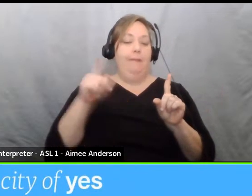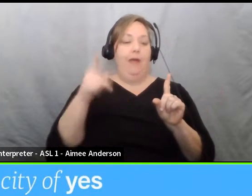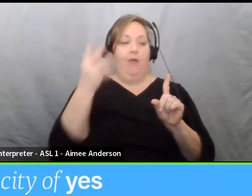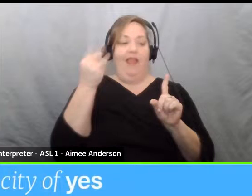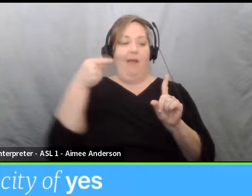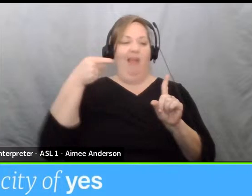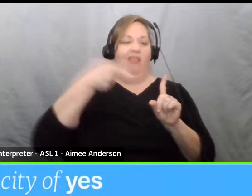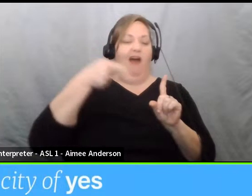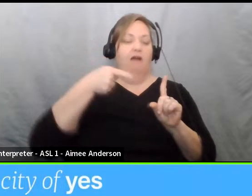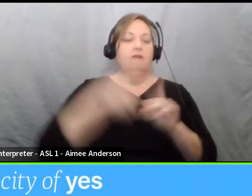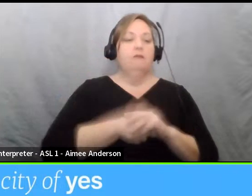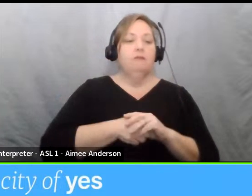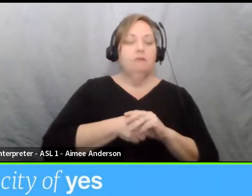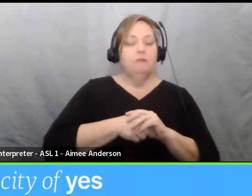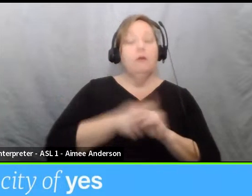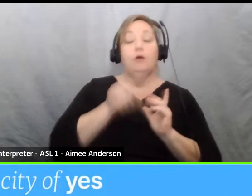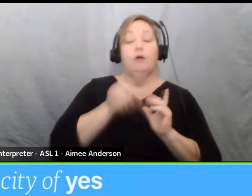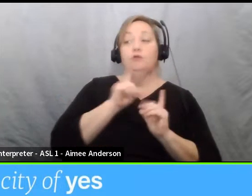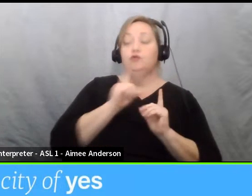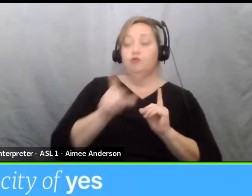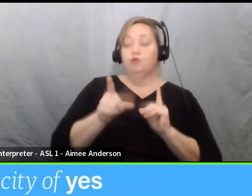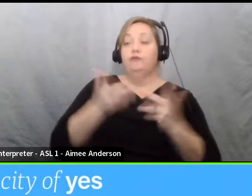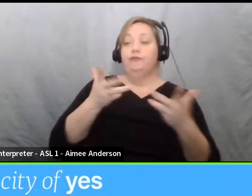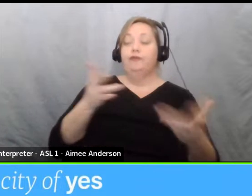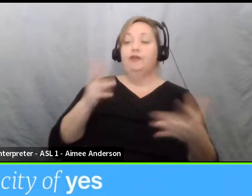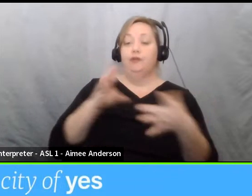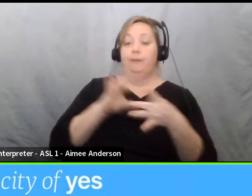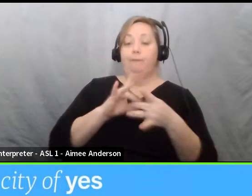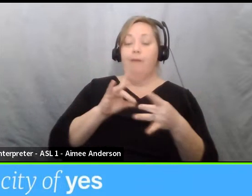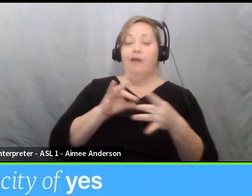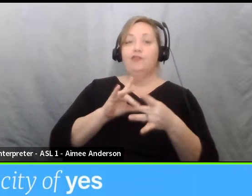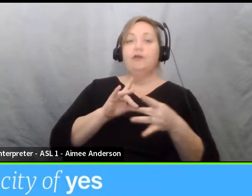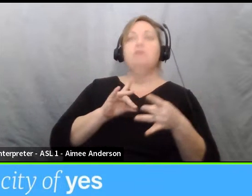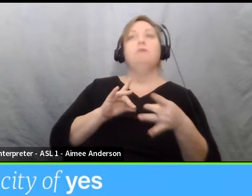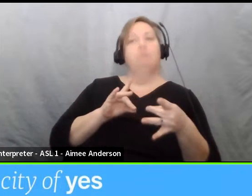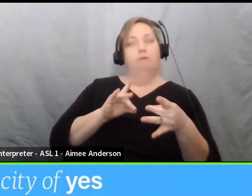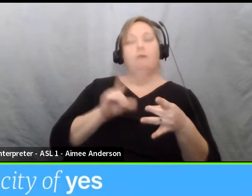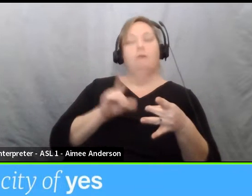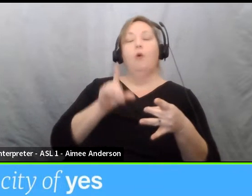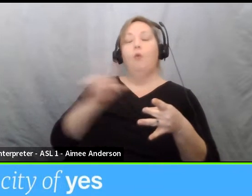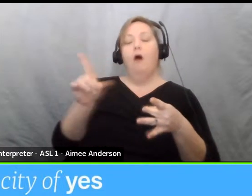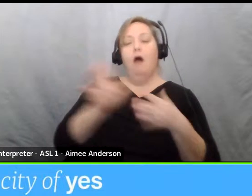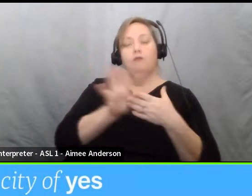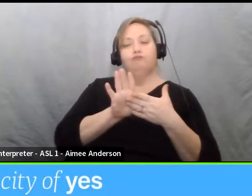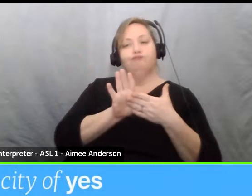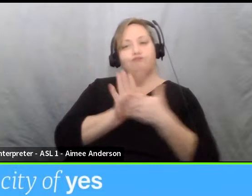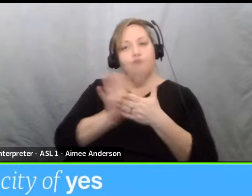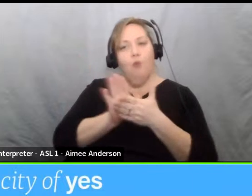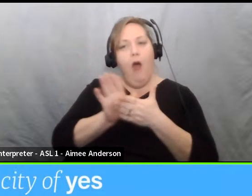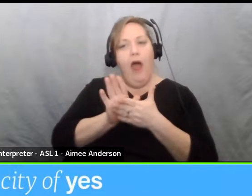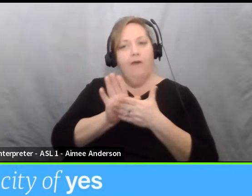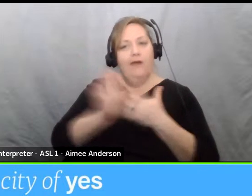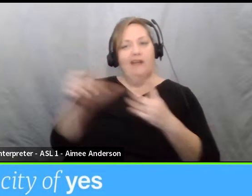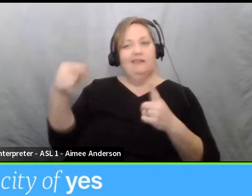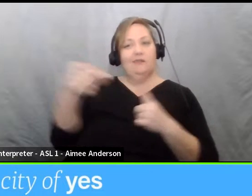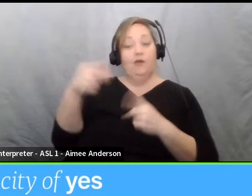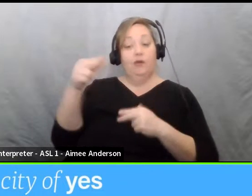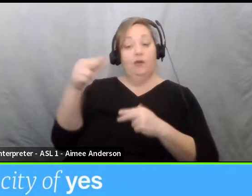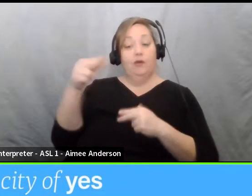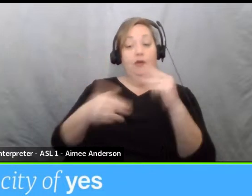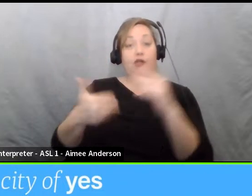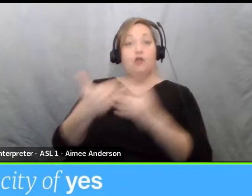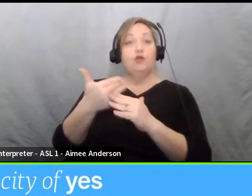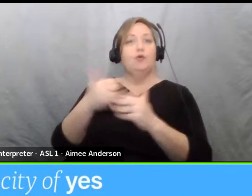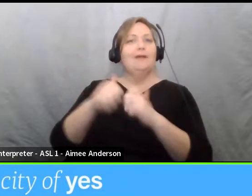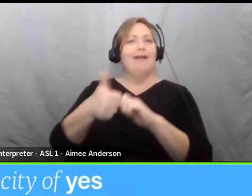So as I've mentioned, for a huge driving factor of housing costs when you're building a new building is how